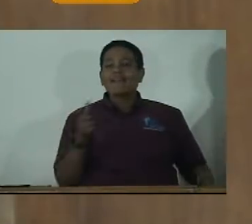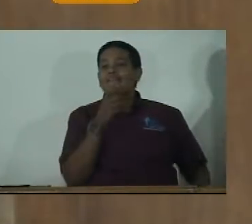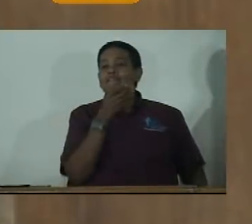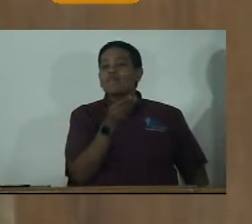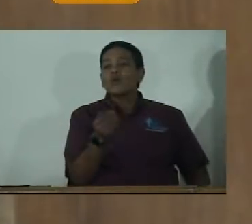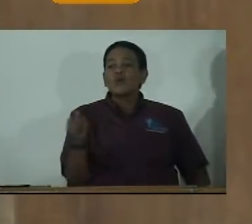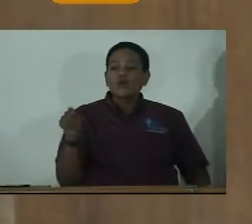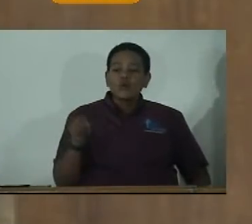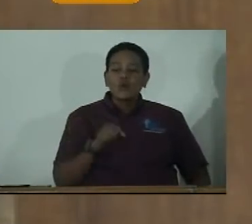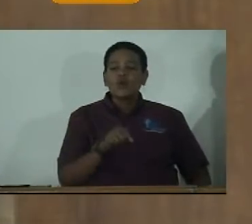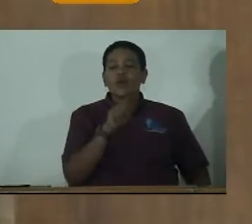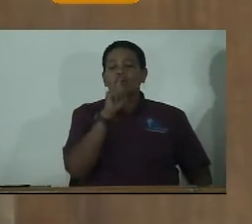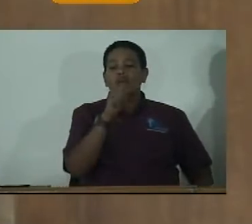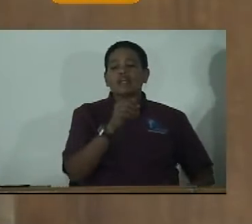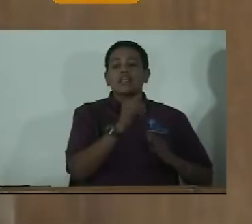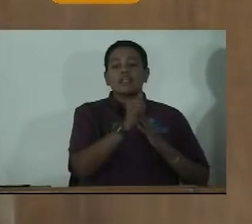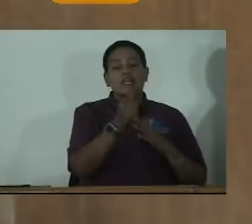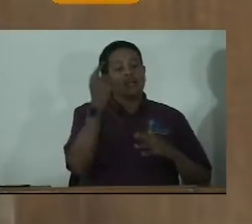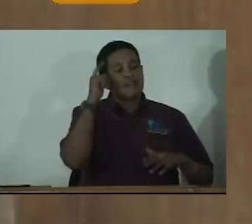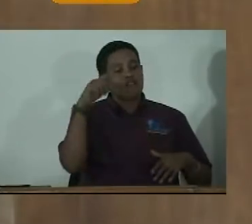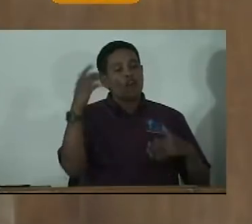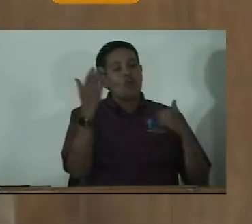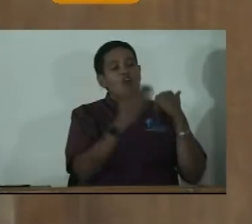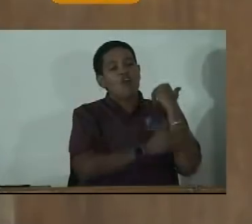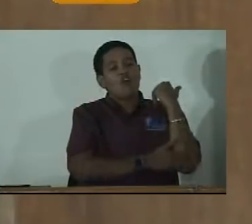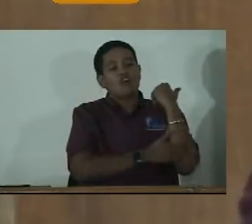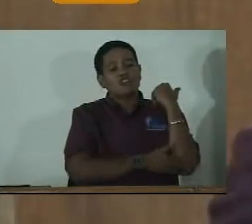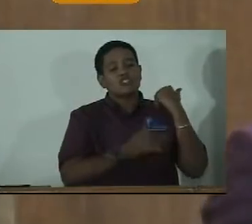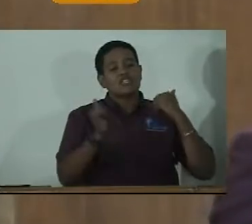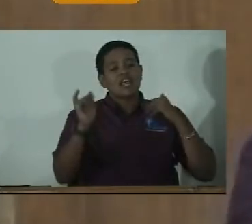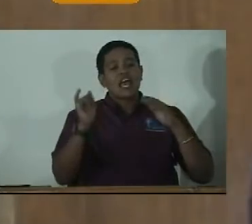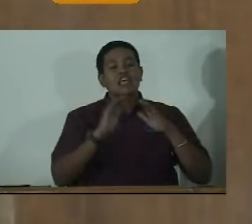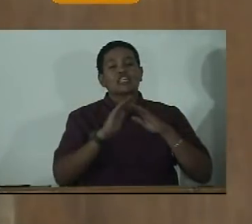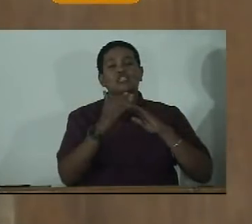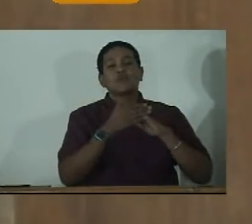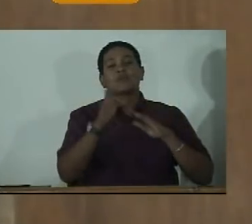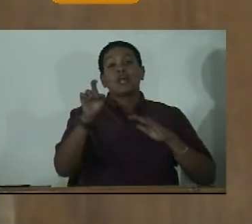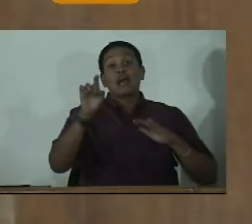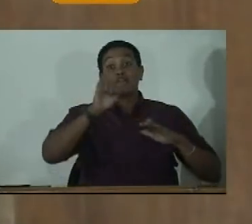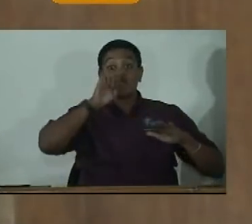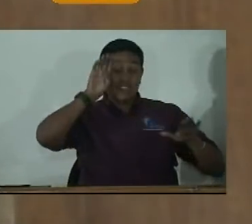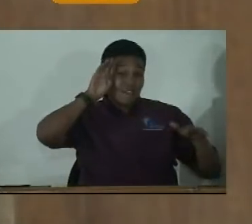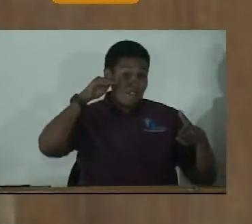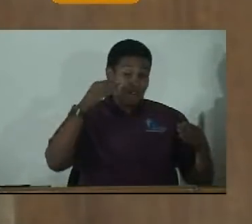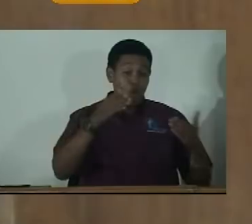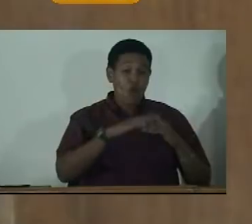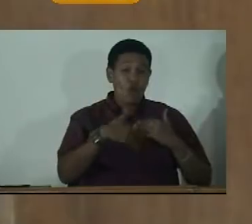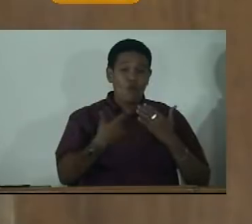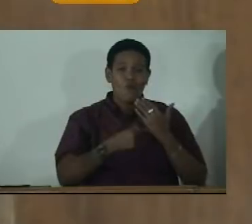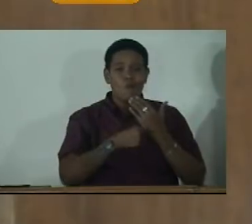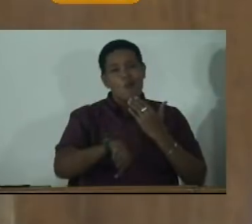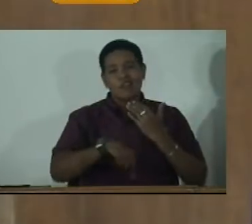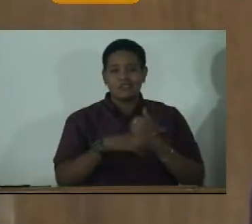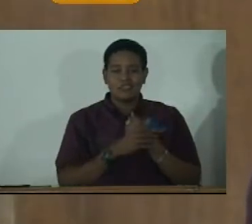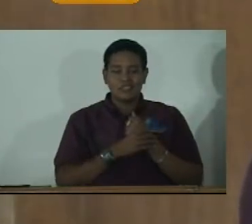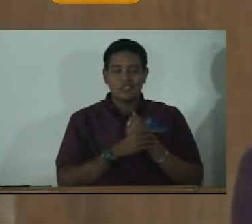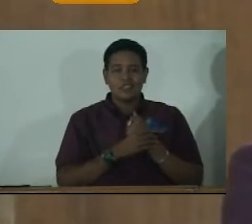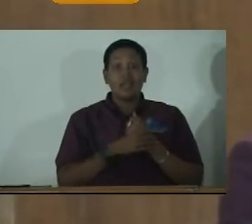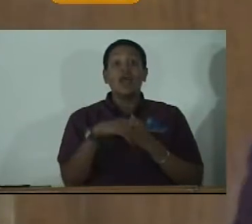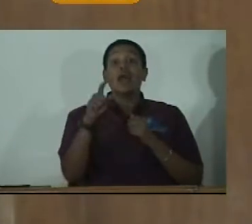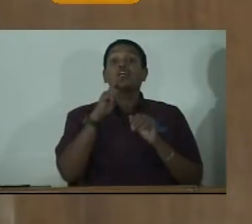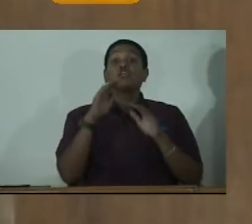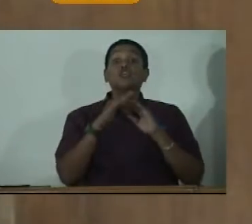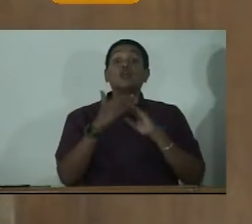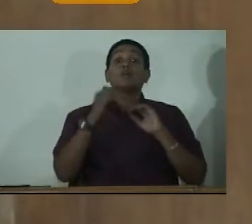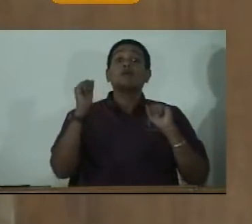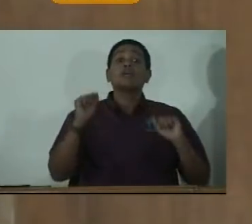It has led, therefore, for countries like ourselves to have to focus on quality. And Jamaica